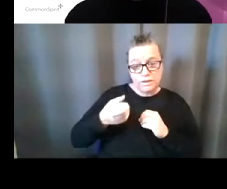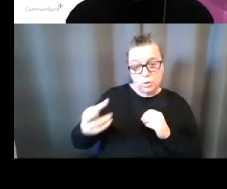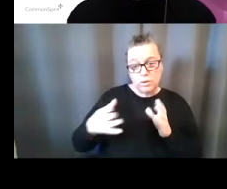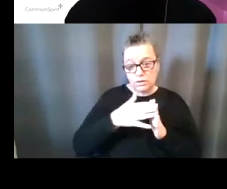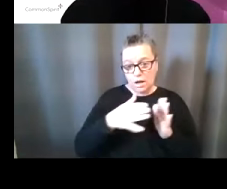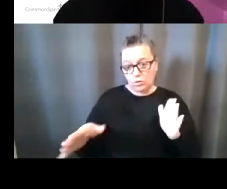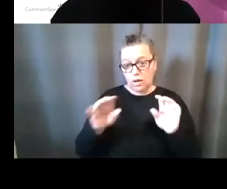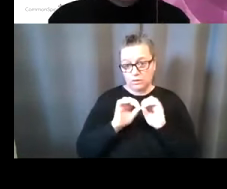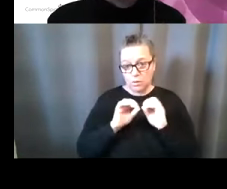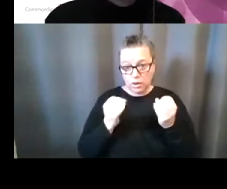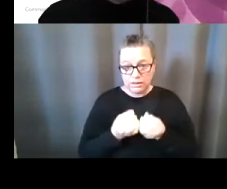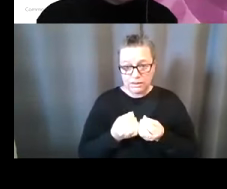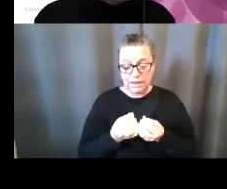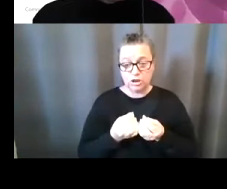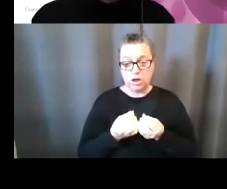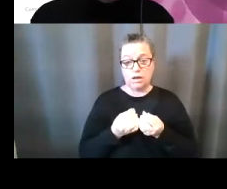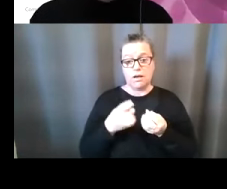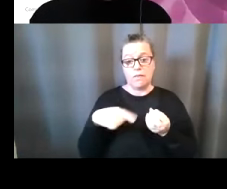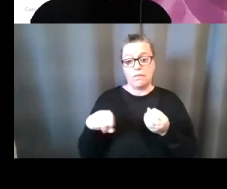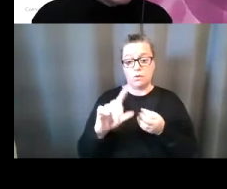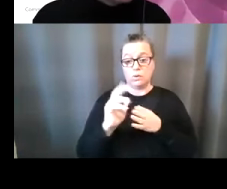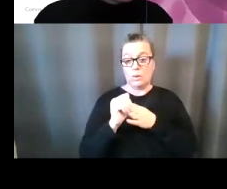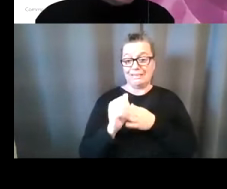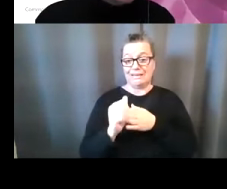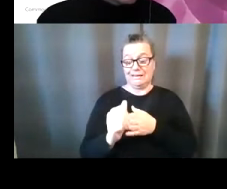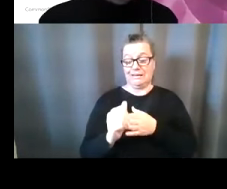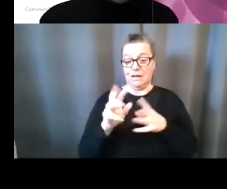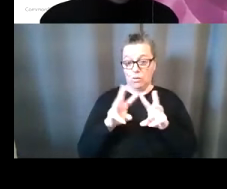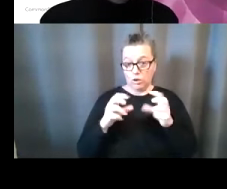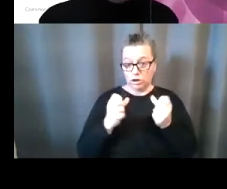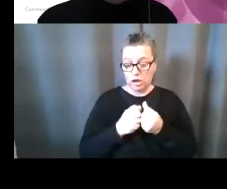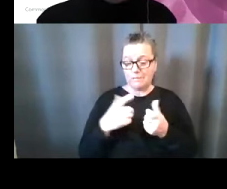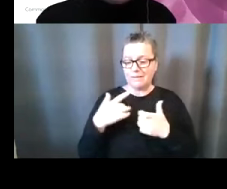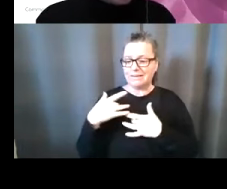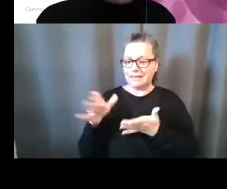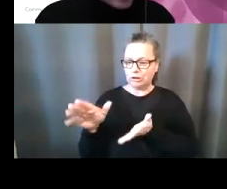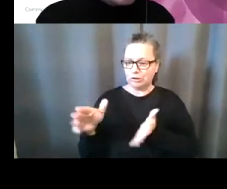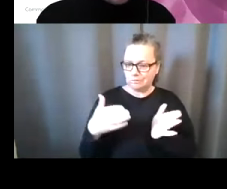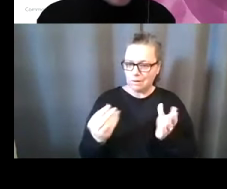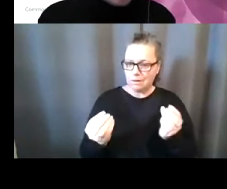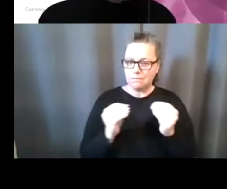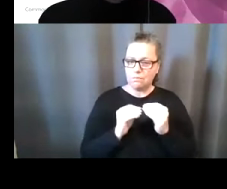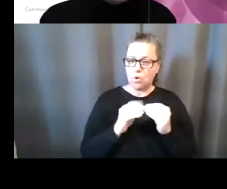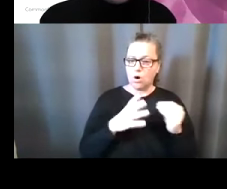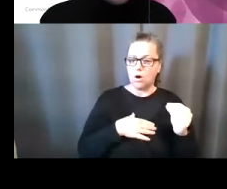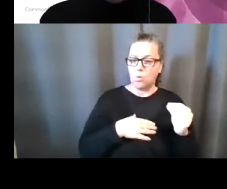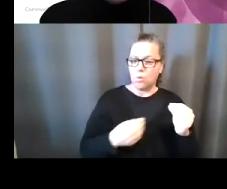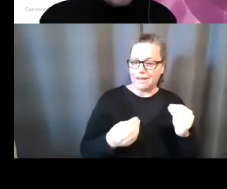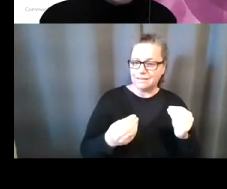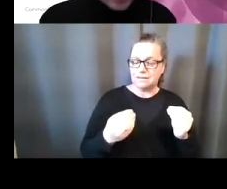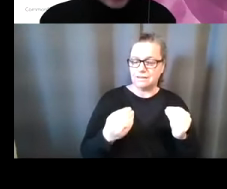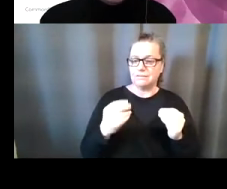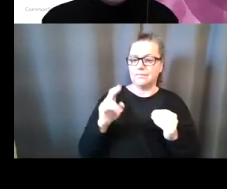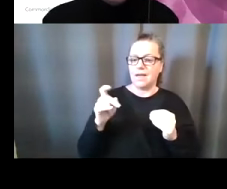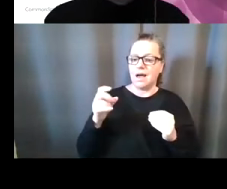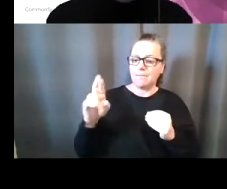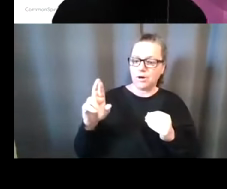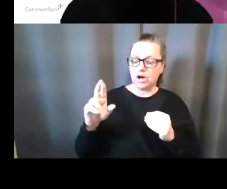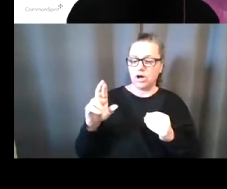organization. And those who lead these workshops tend to skew towards more white, upper class, privileged